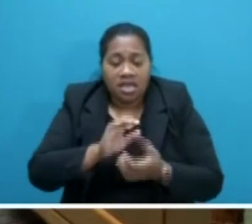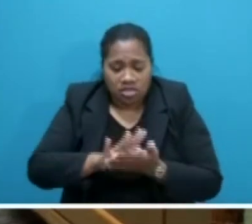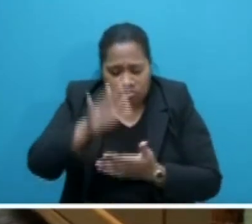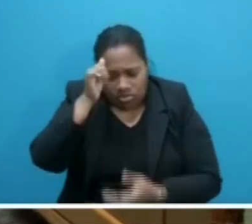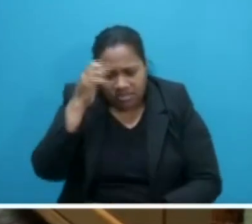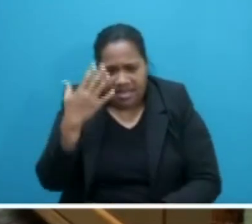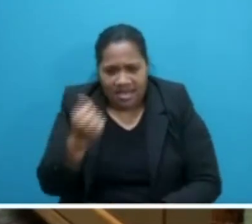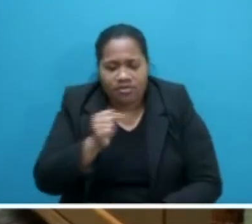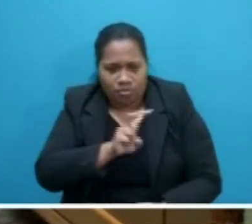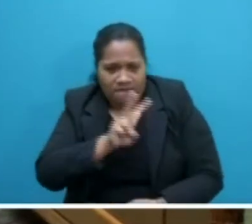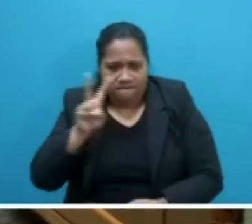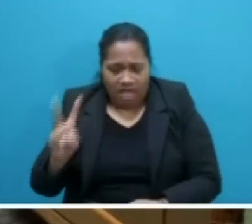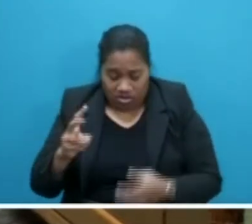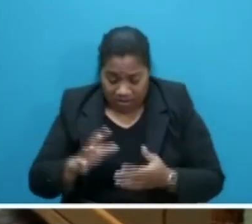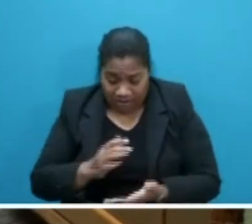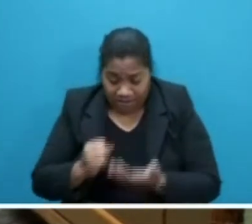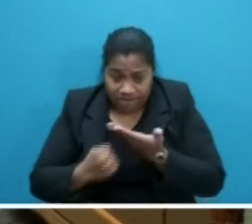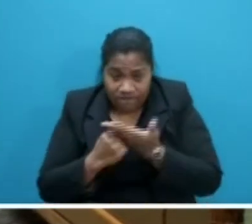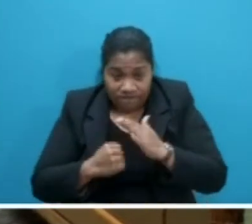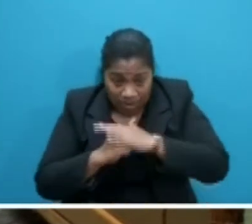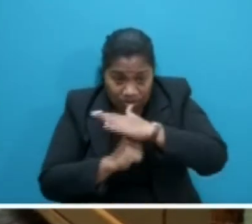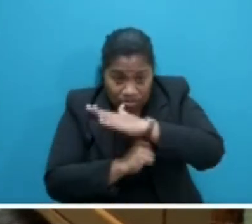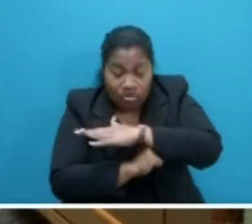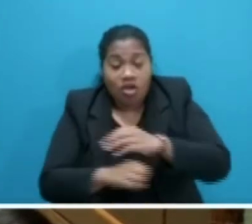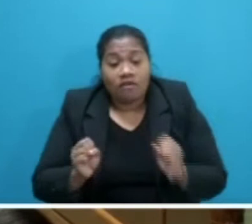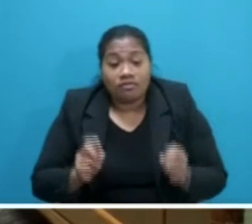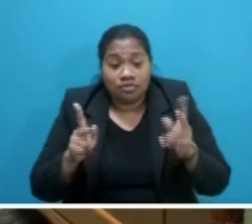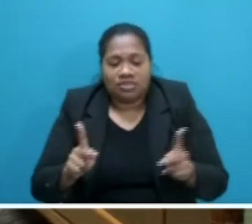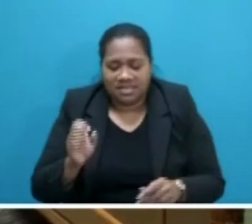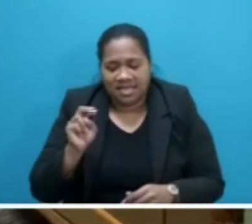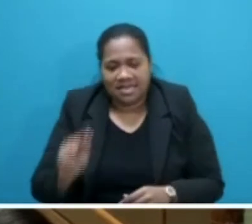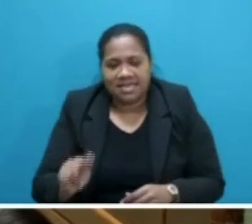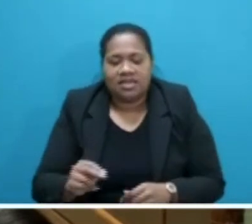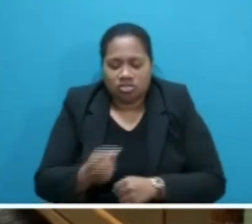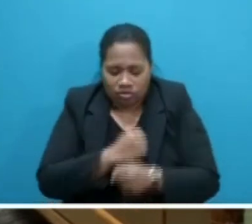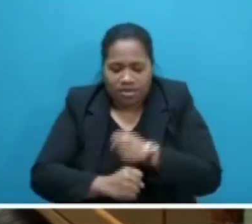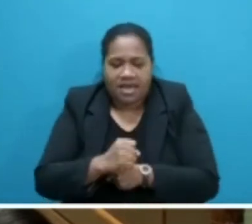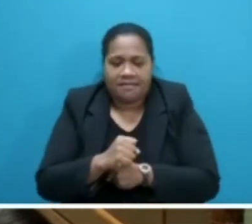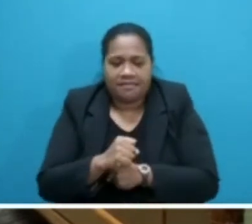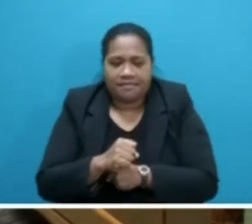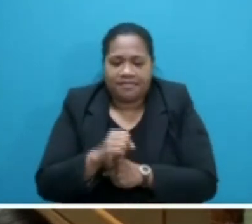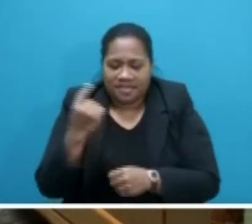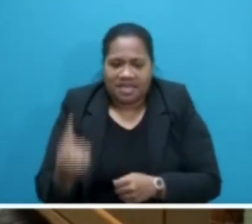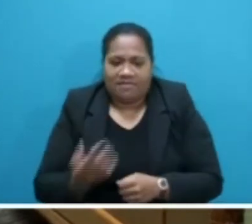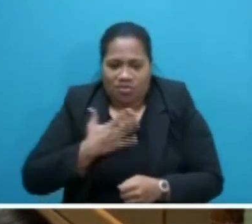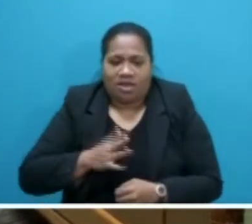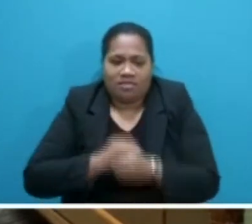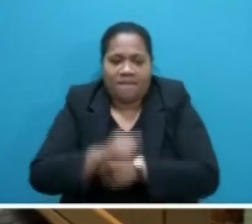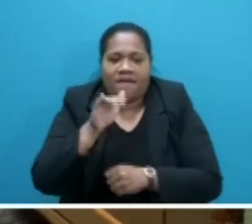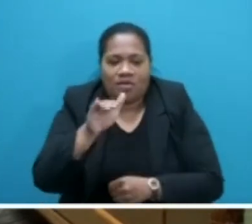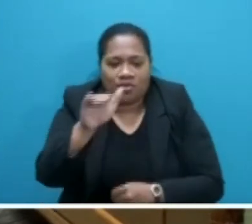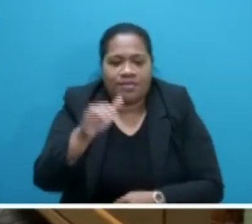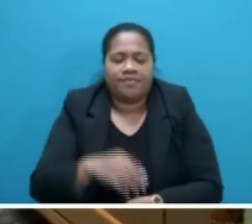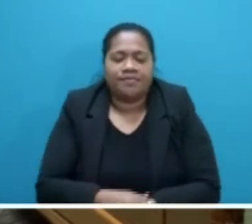of education and opportunity they need to become who they strive to be. Mr. Speaker, the empowerment of